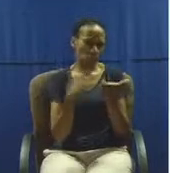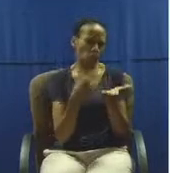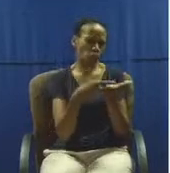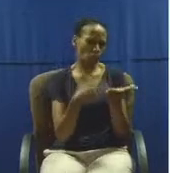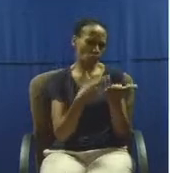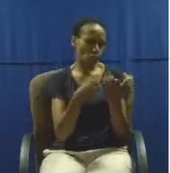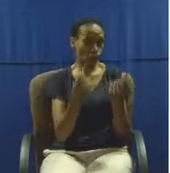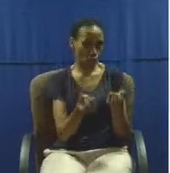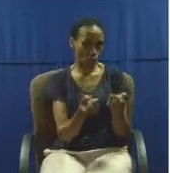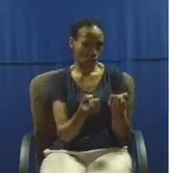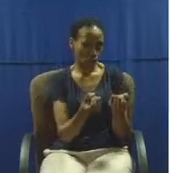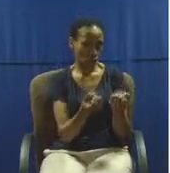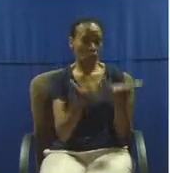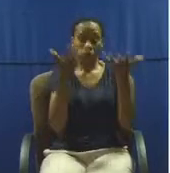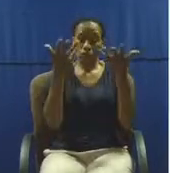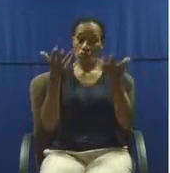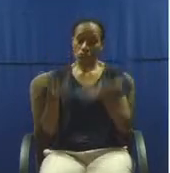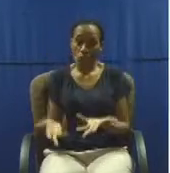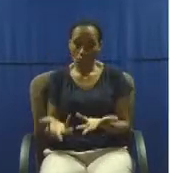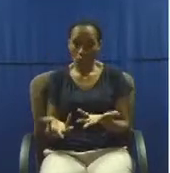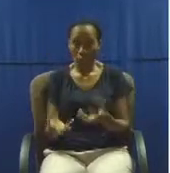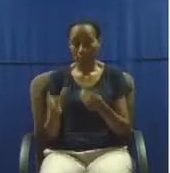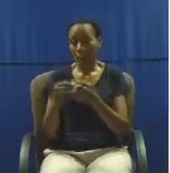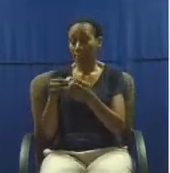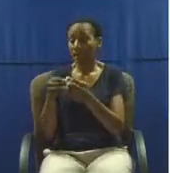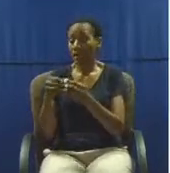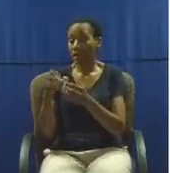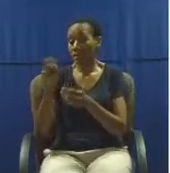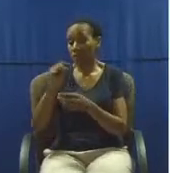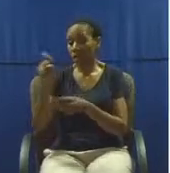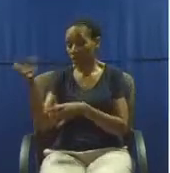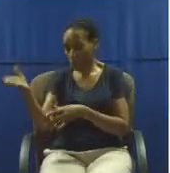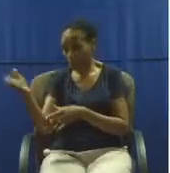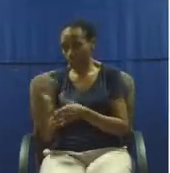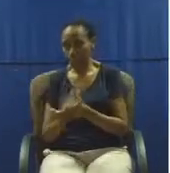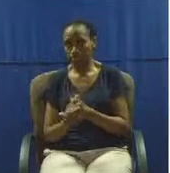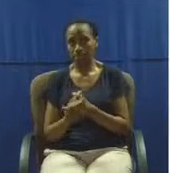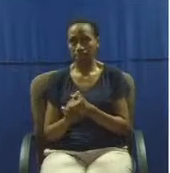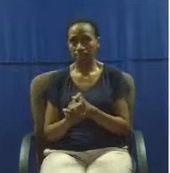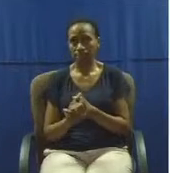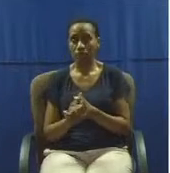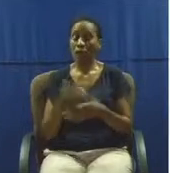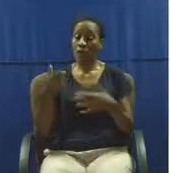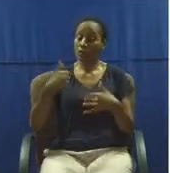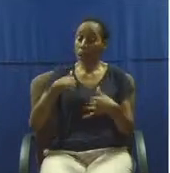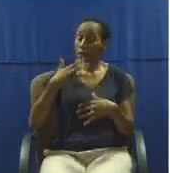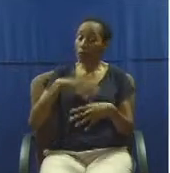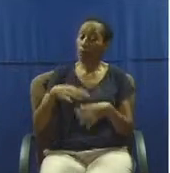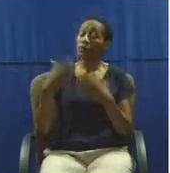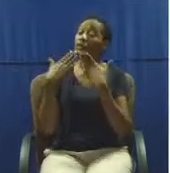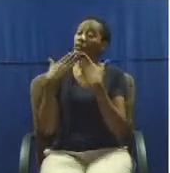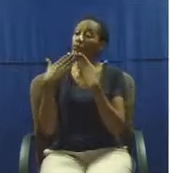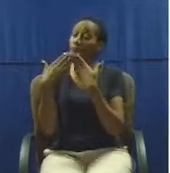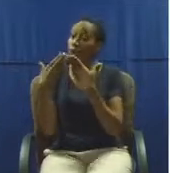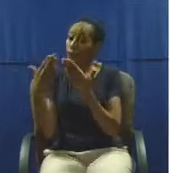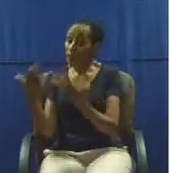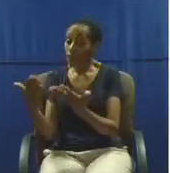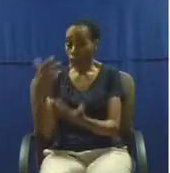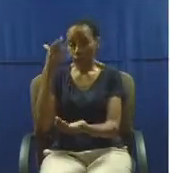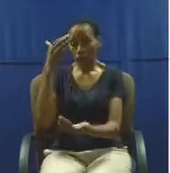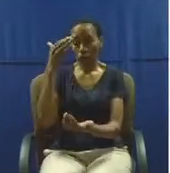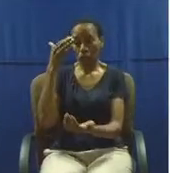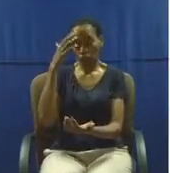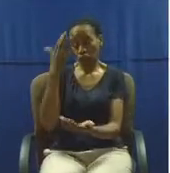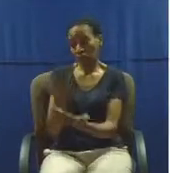So, Honorable Steenhuisen, I want to thank you for some of the suggestions that